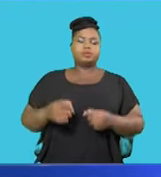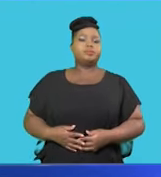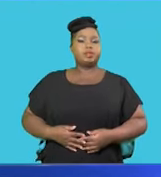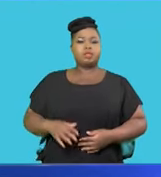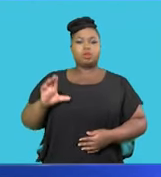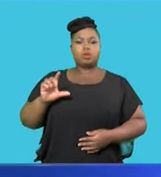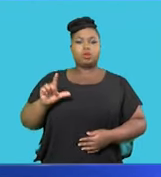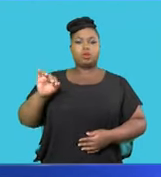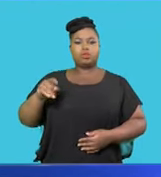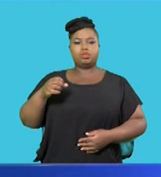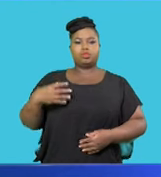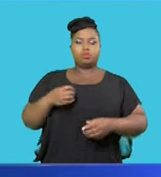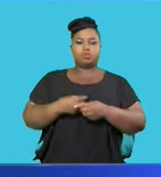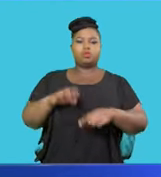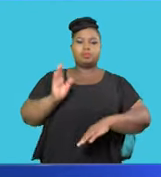Lorch o boetse a lefiswa diranta tse